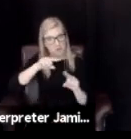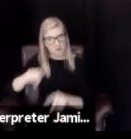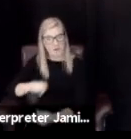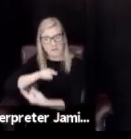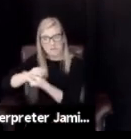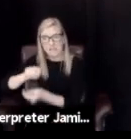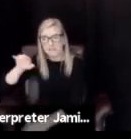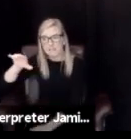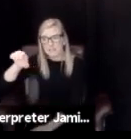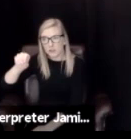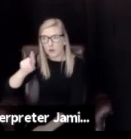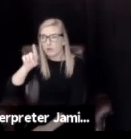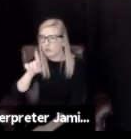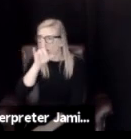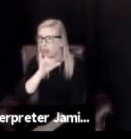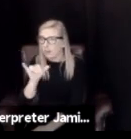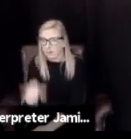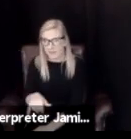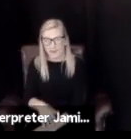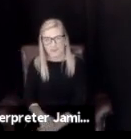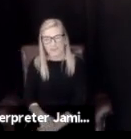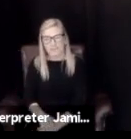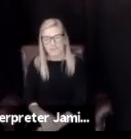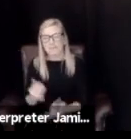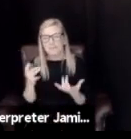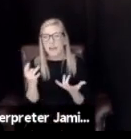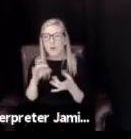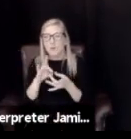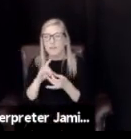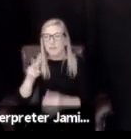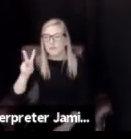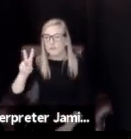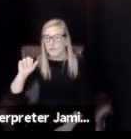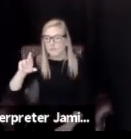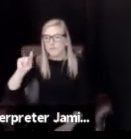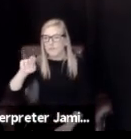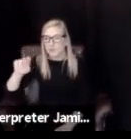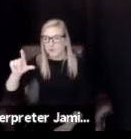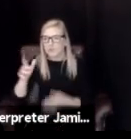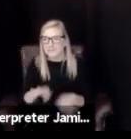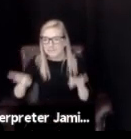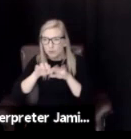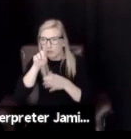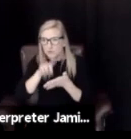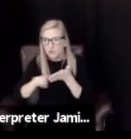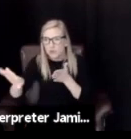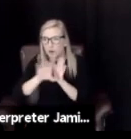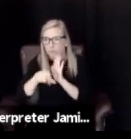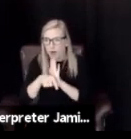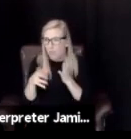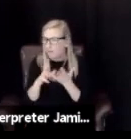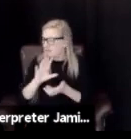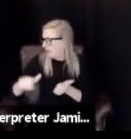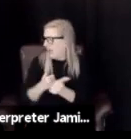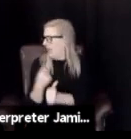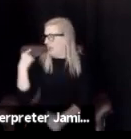way. Now, in terms of virtual, it's important for you to check your background, right? What's in your background? I